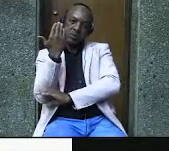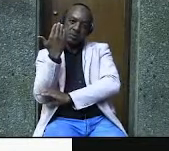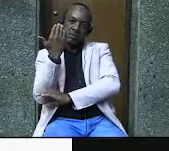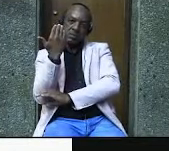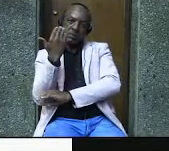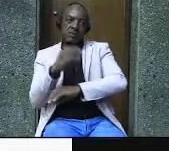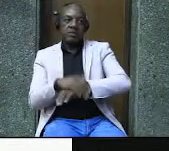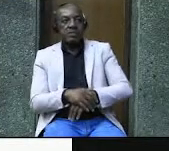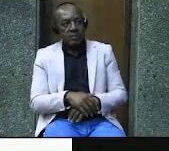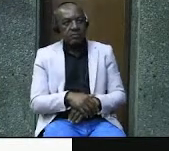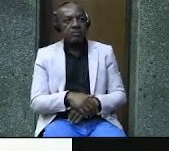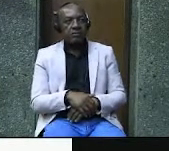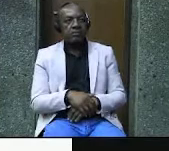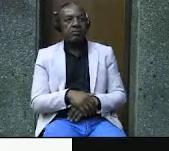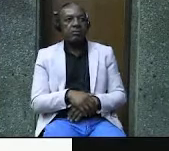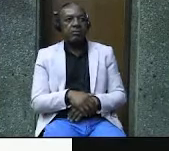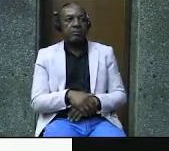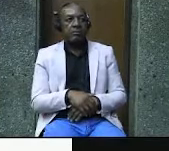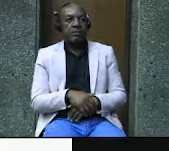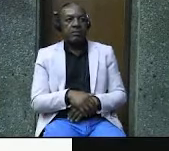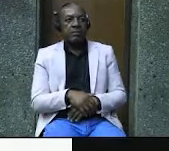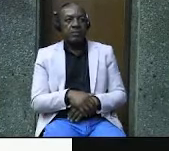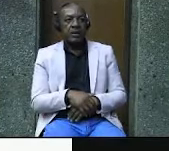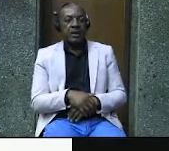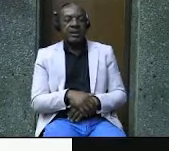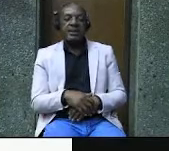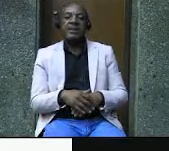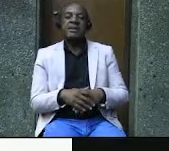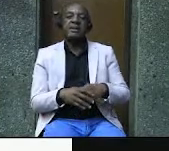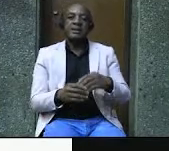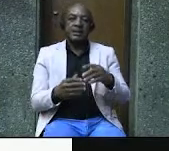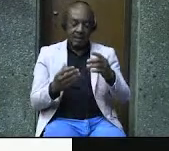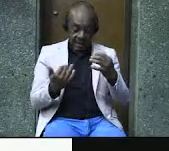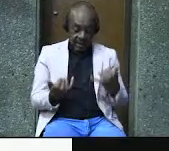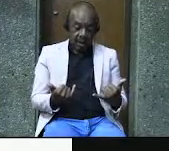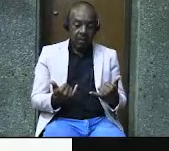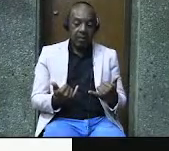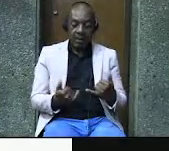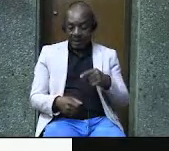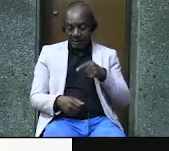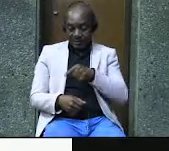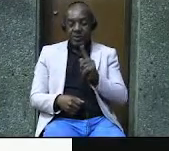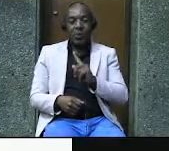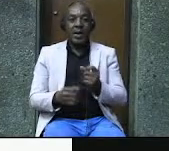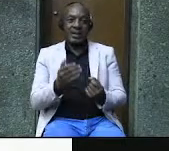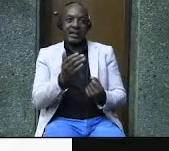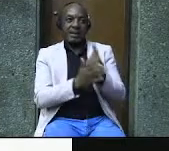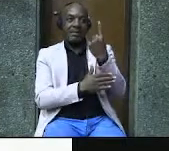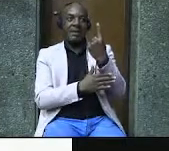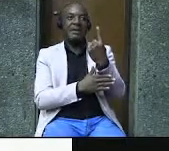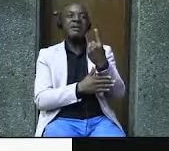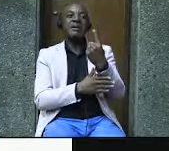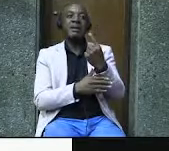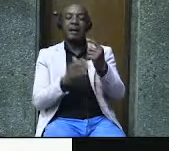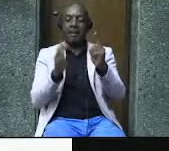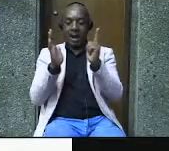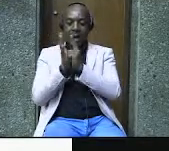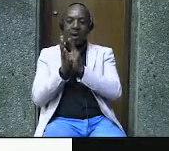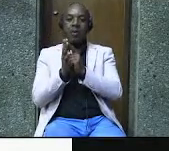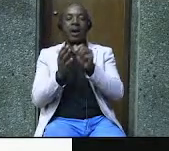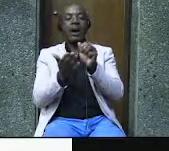of the flaws that is in the Expropriation Act of 1975,